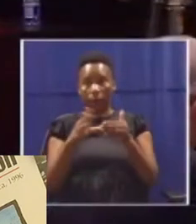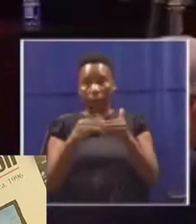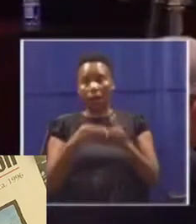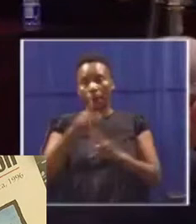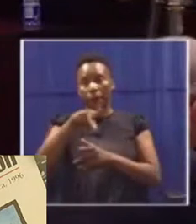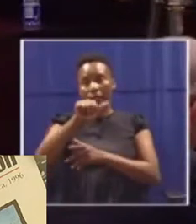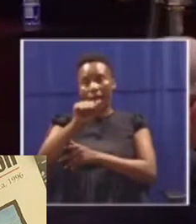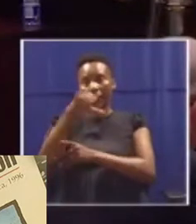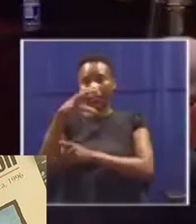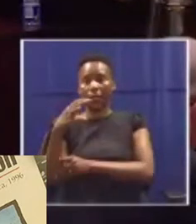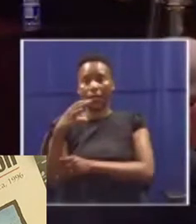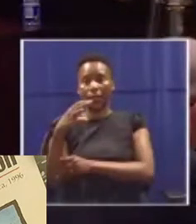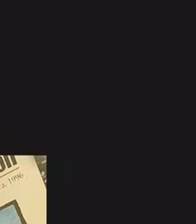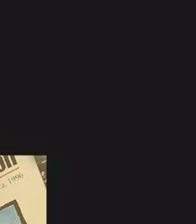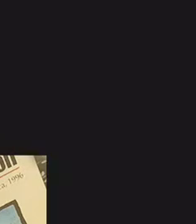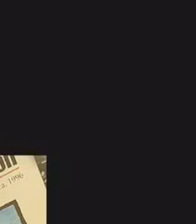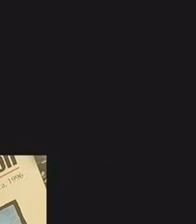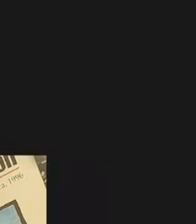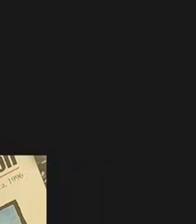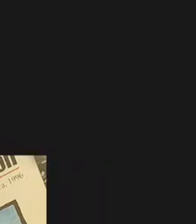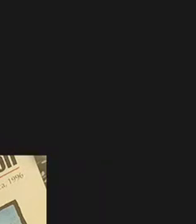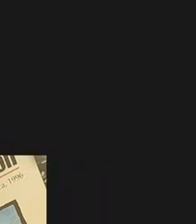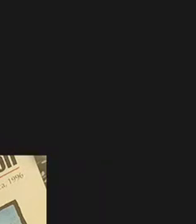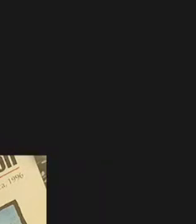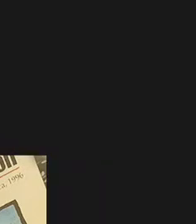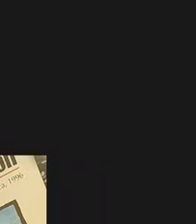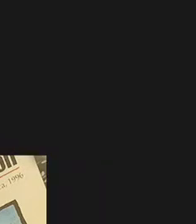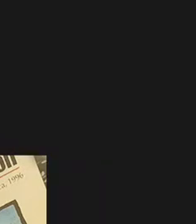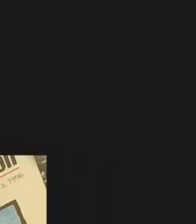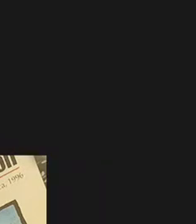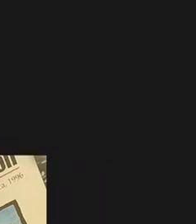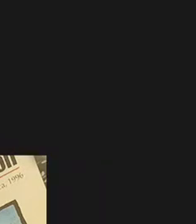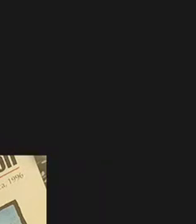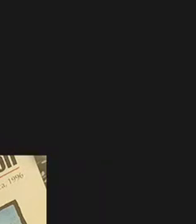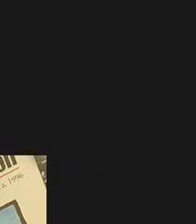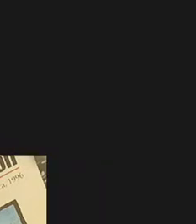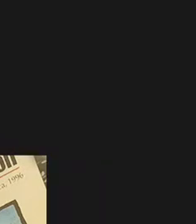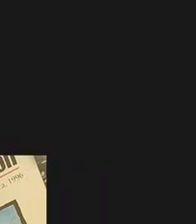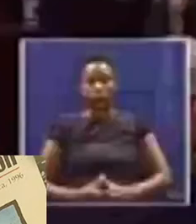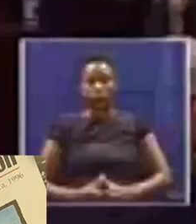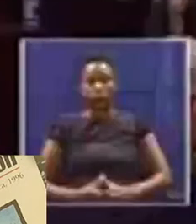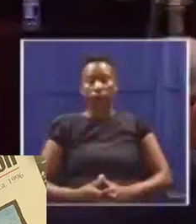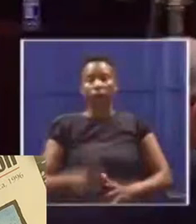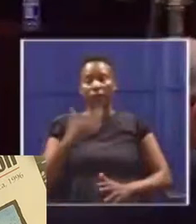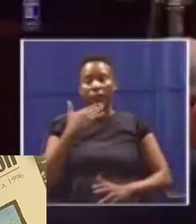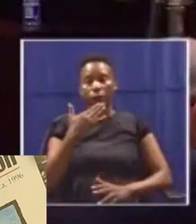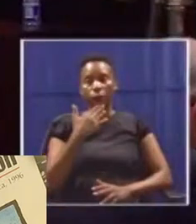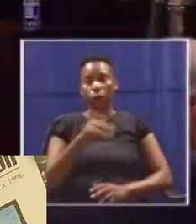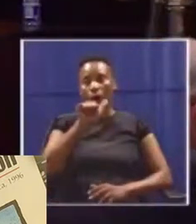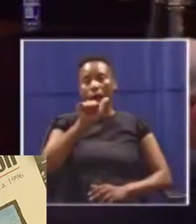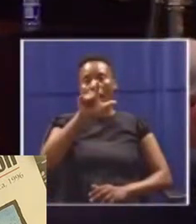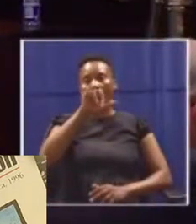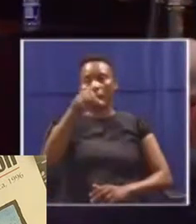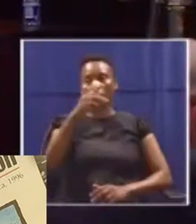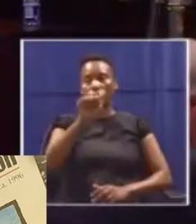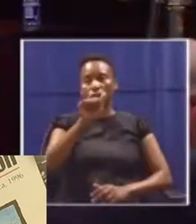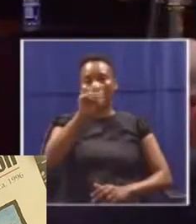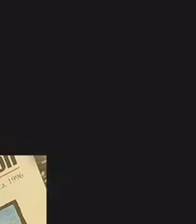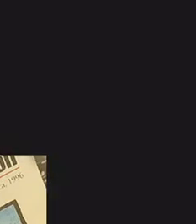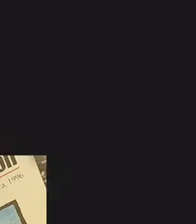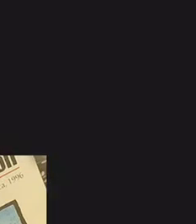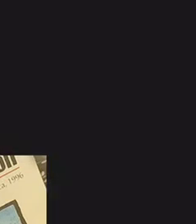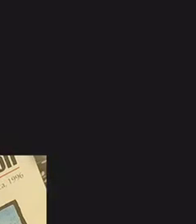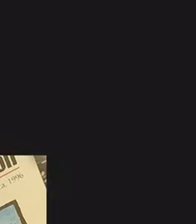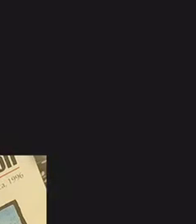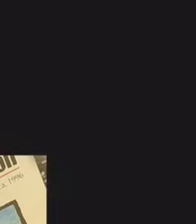PAC. Chair, the PAC supports the bill. Thank you, Chair. Thank you. Al Jama. Thank